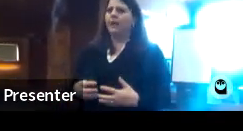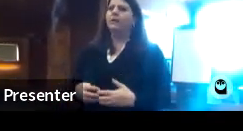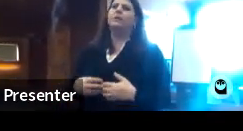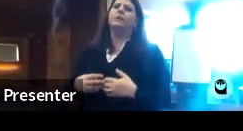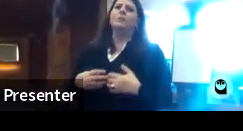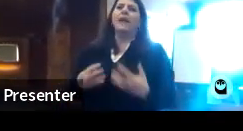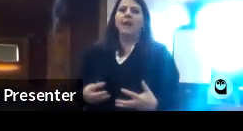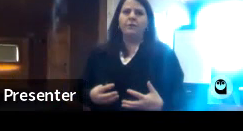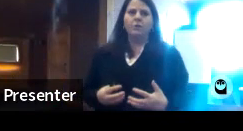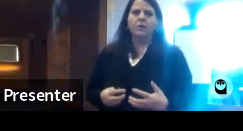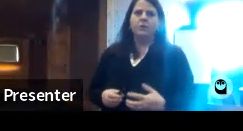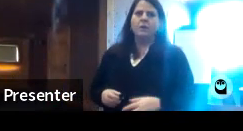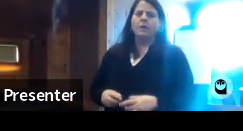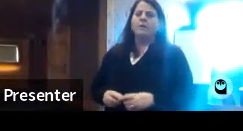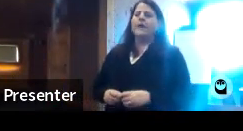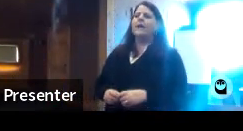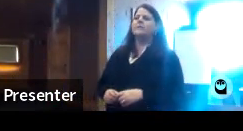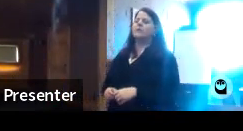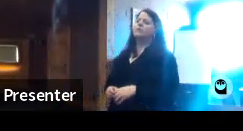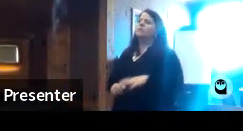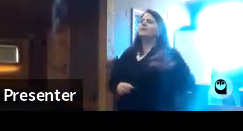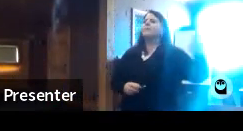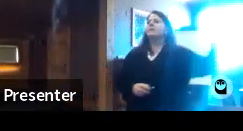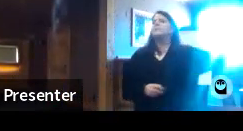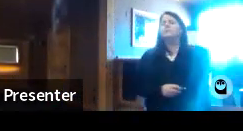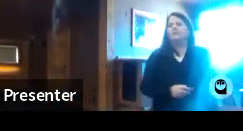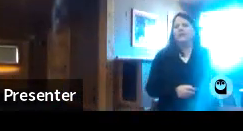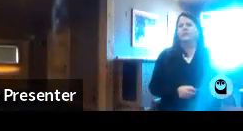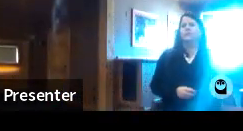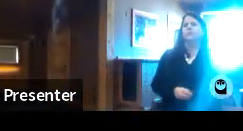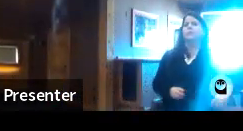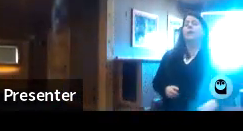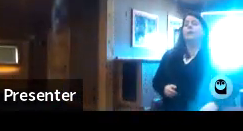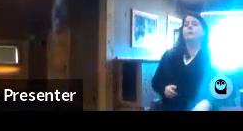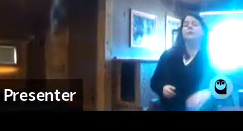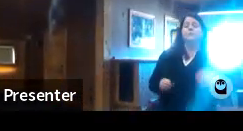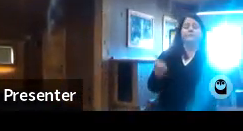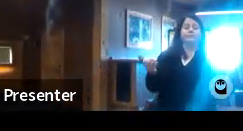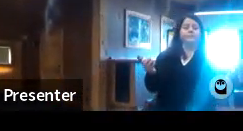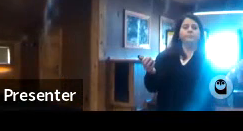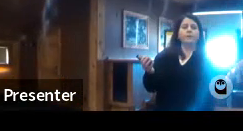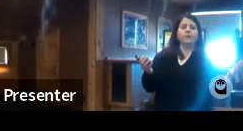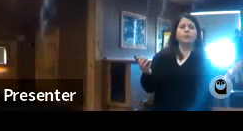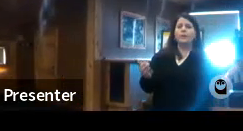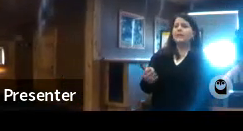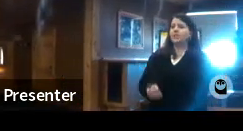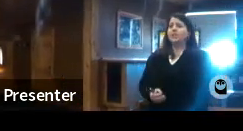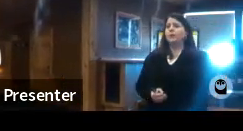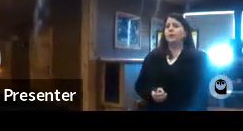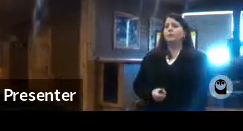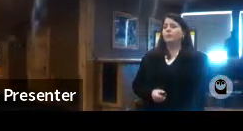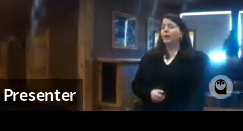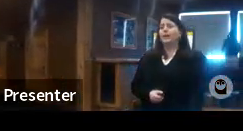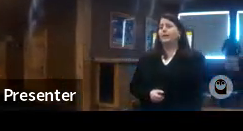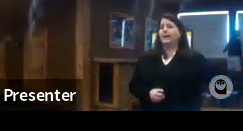philosophical, theoretical, behavioral facts. So don't let that be intimidating to you. However,